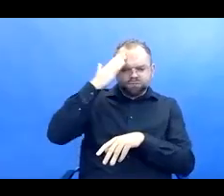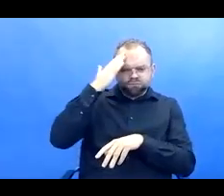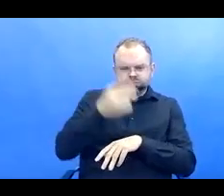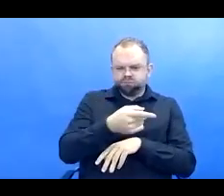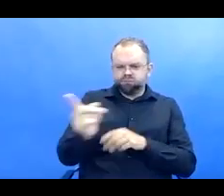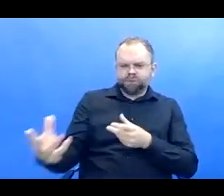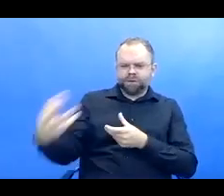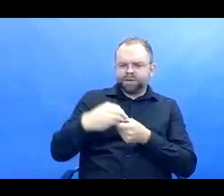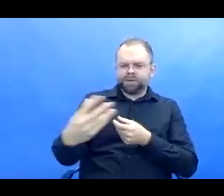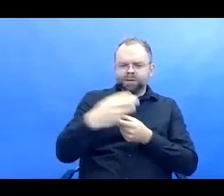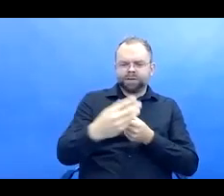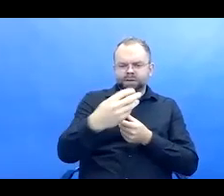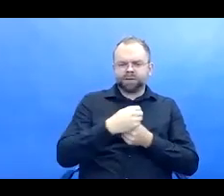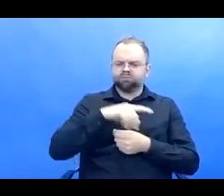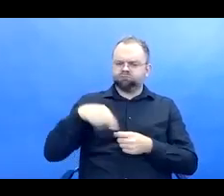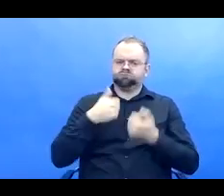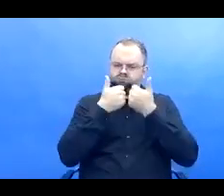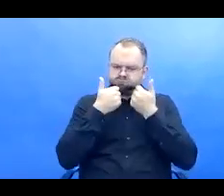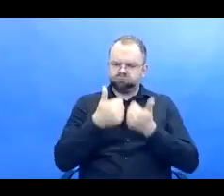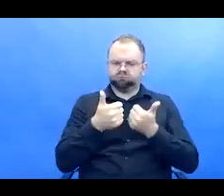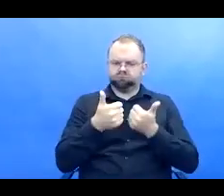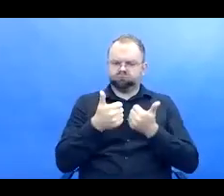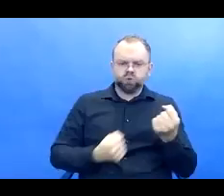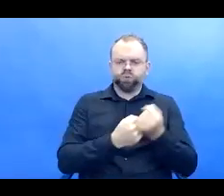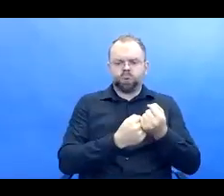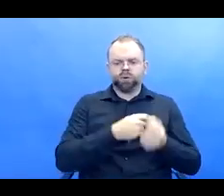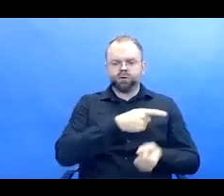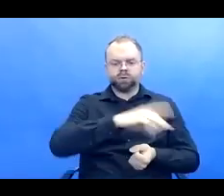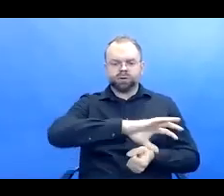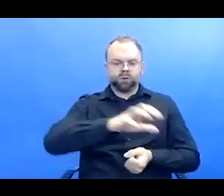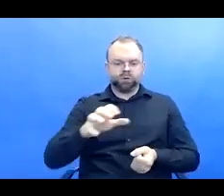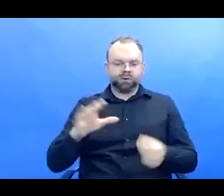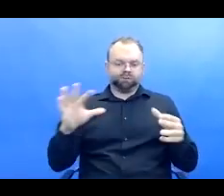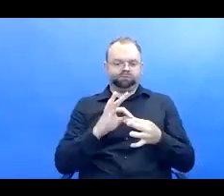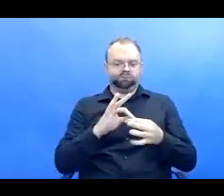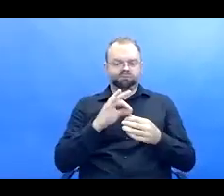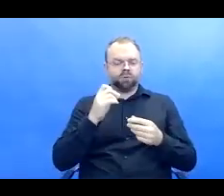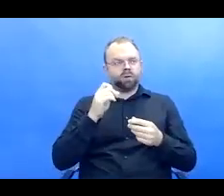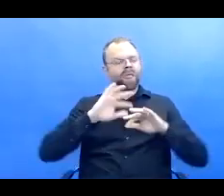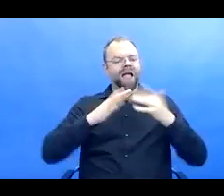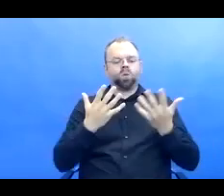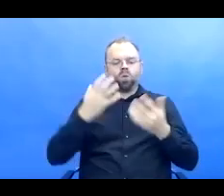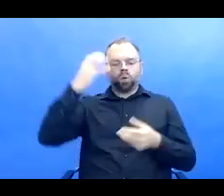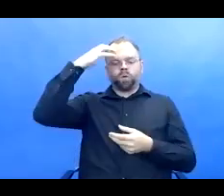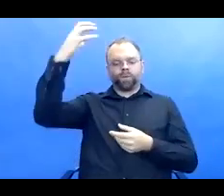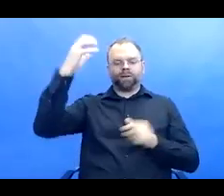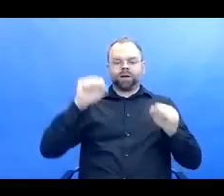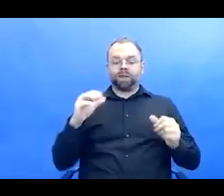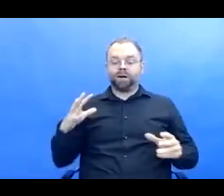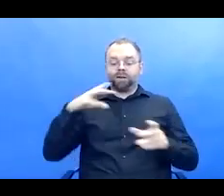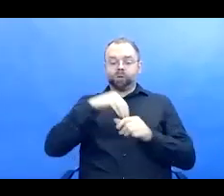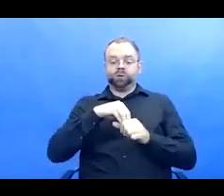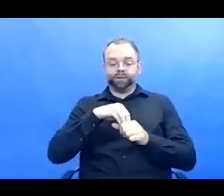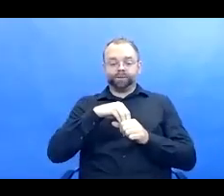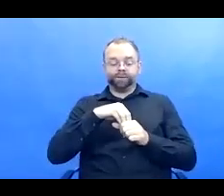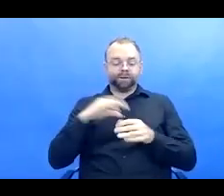key areas, but also it entails health, education, addressing issues of protection from violence,